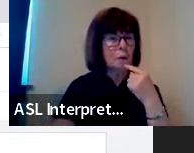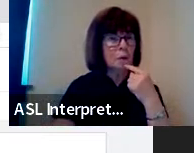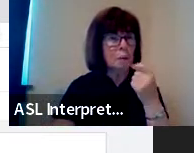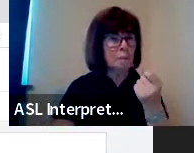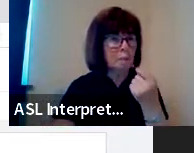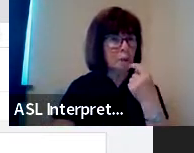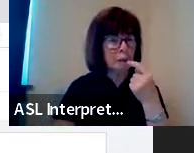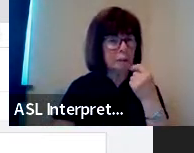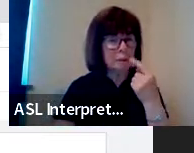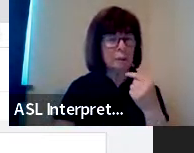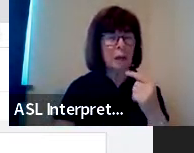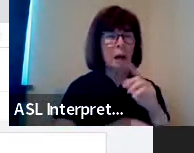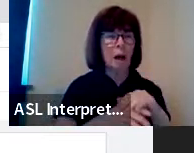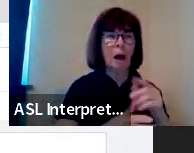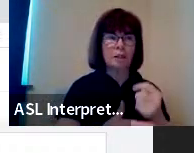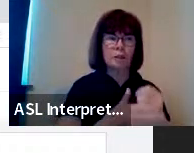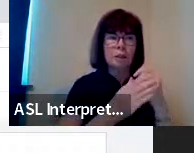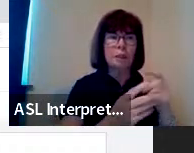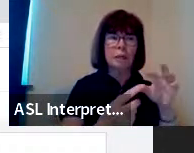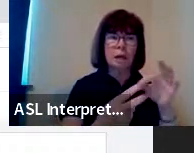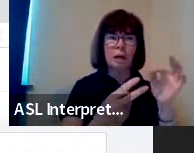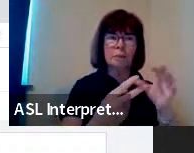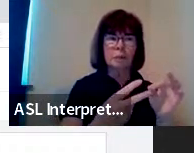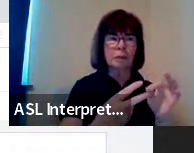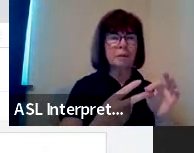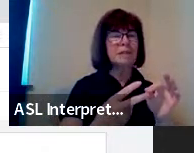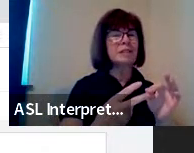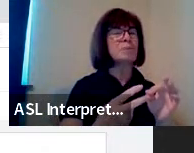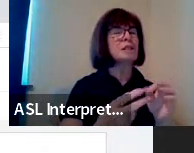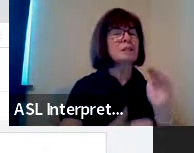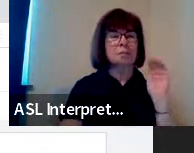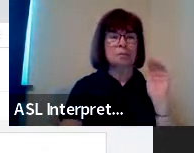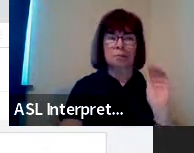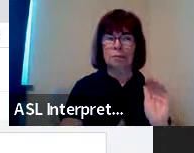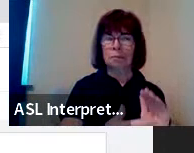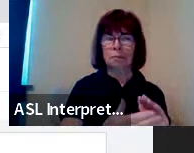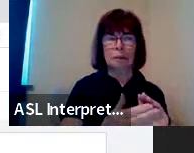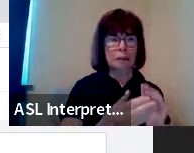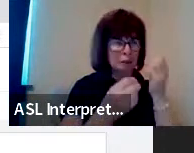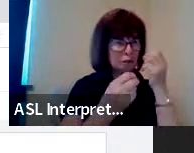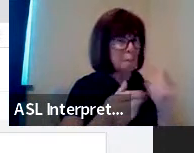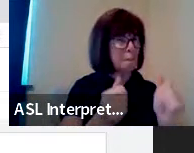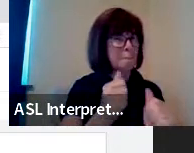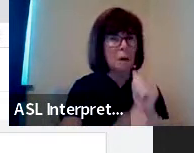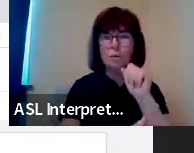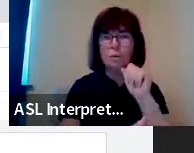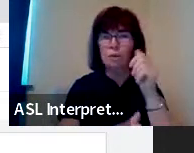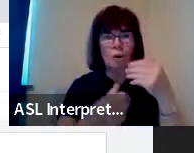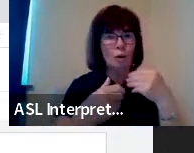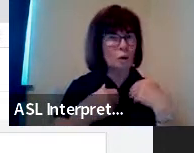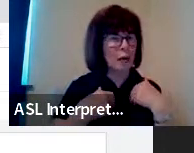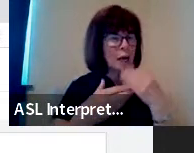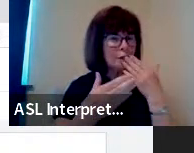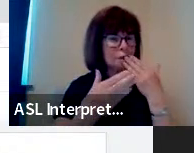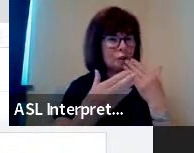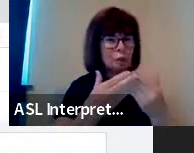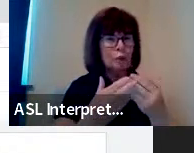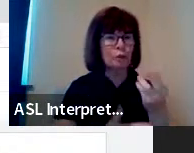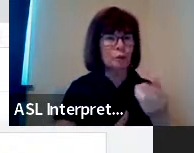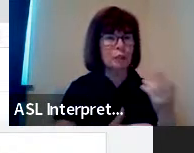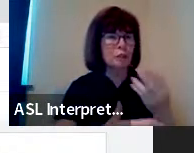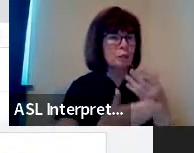then on treatment options, I think it's been very little info. Most folks don't have good resources to learn about what is